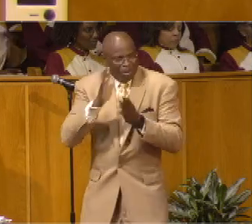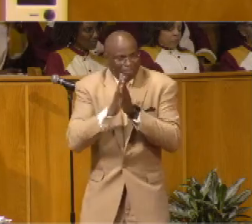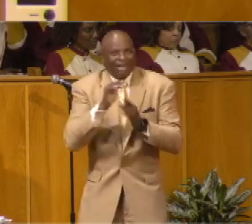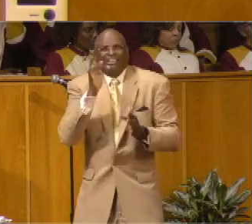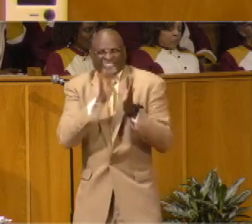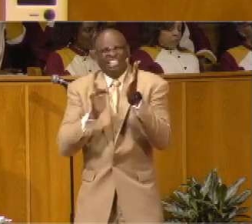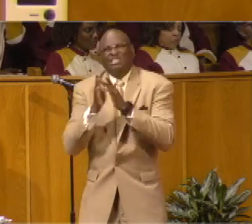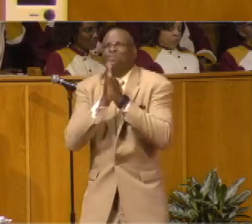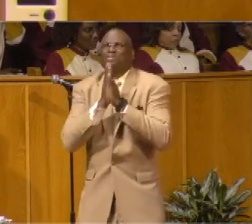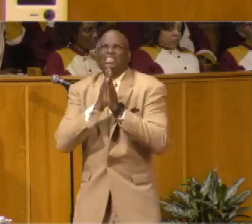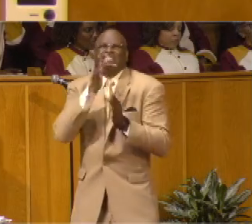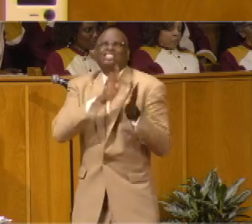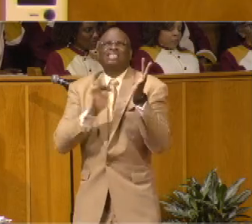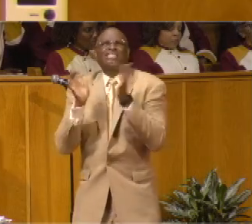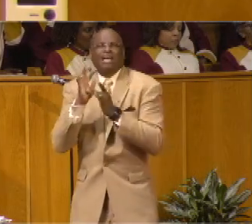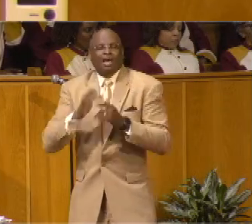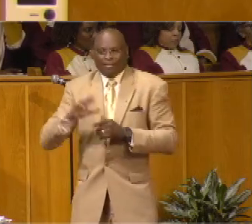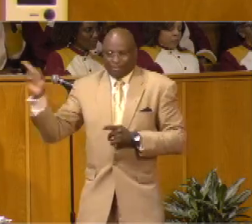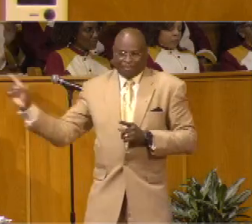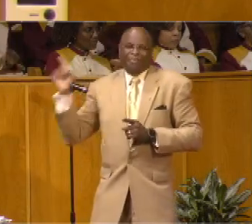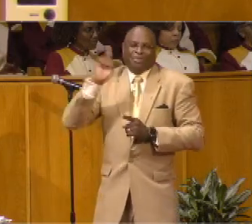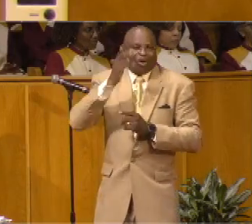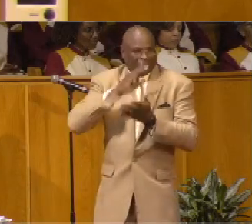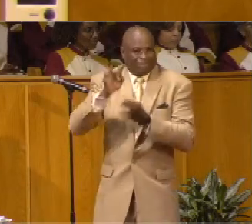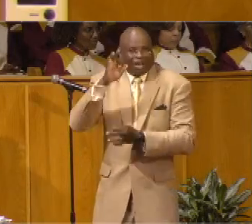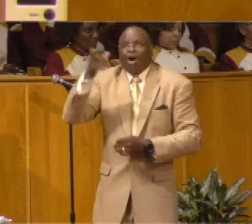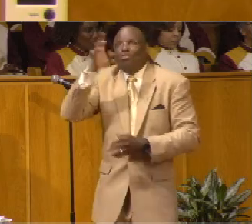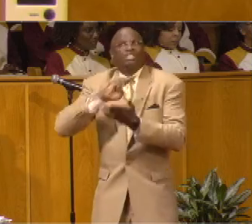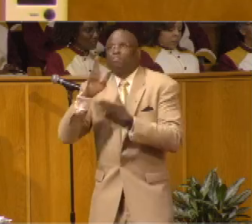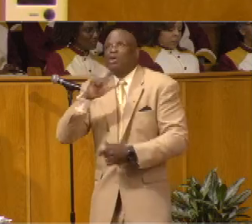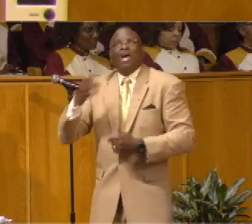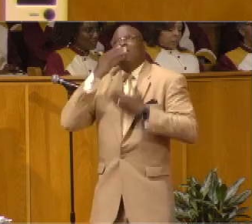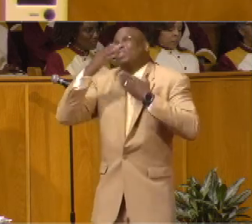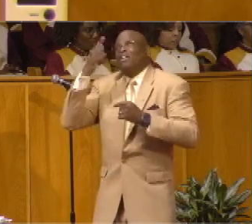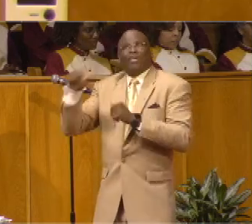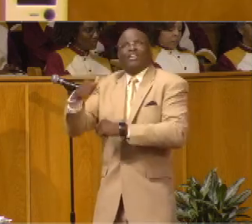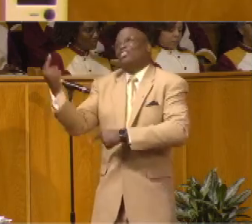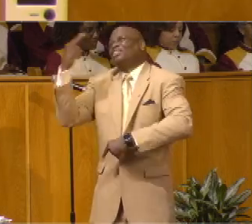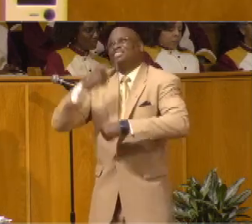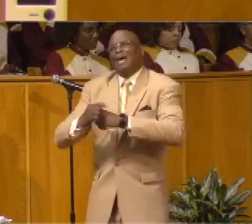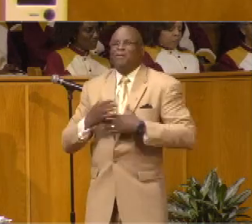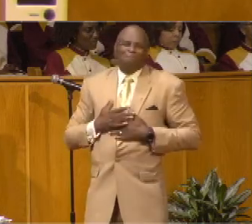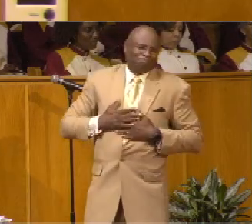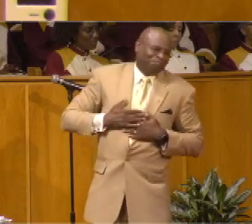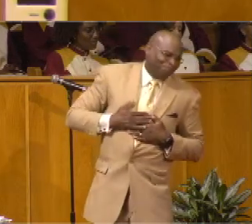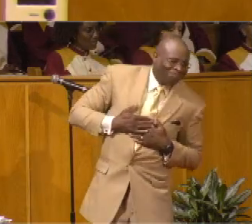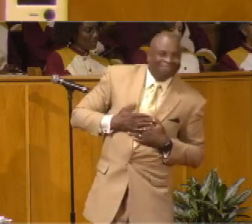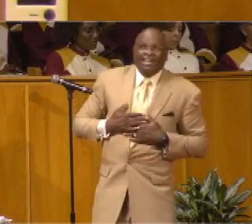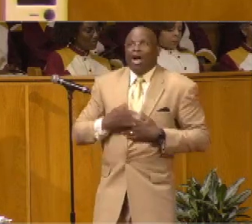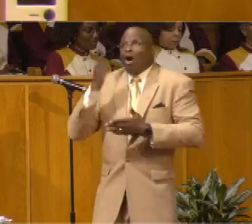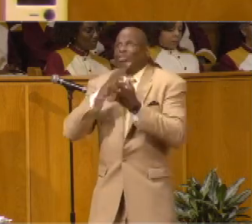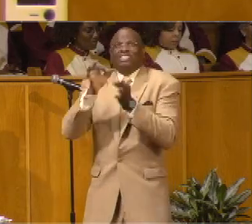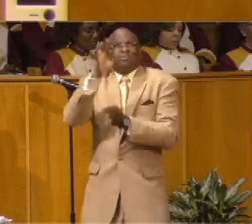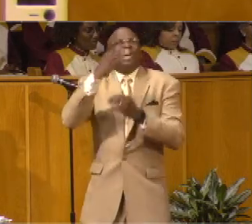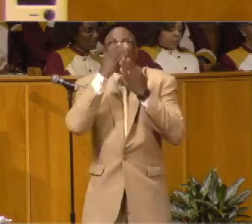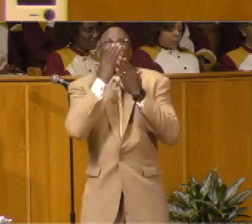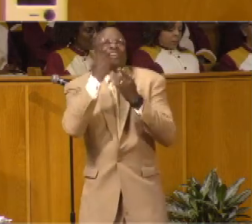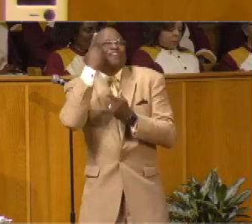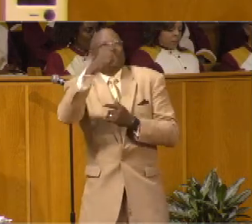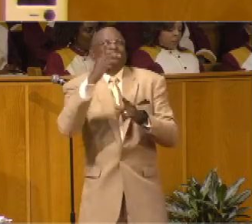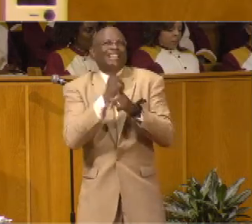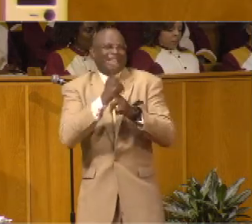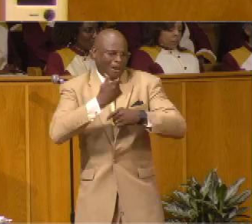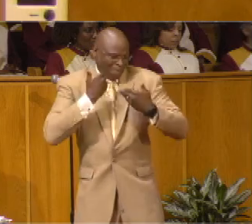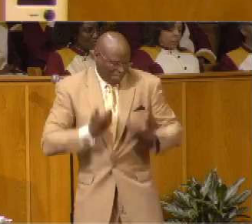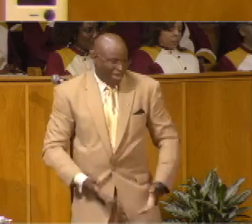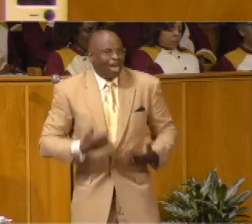to Jesus Christ, insert the Holy Spirit. Holy Spirit, thank you for another day's journey. Holy Spirit, thank you for keeping